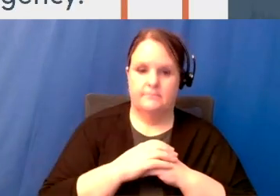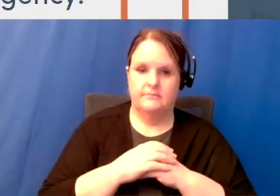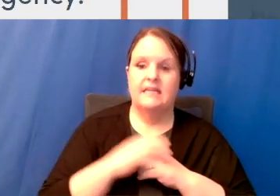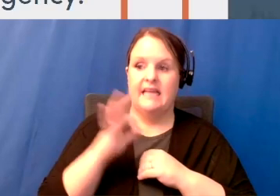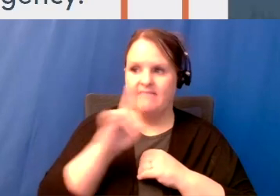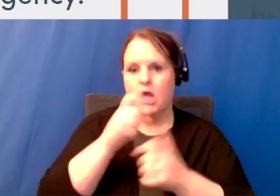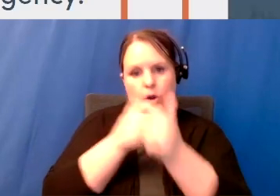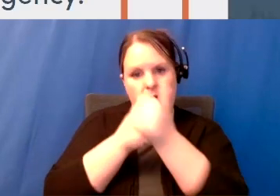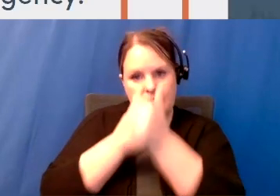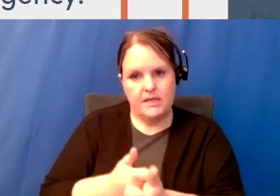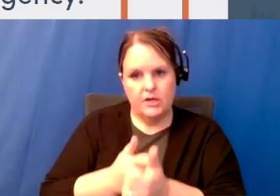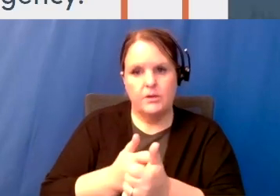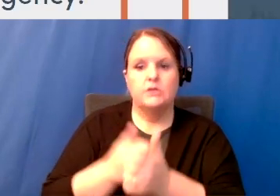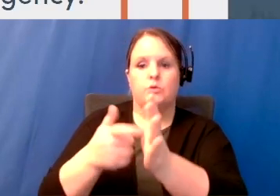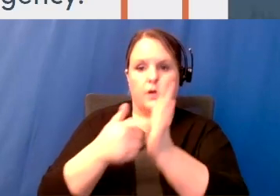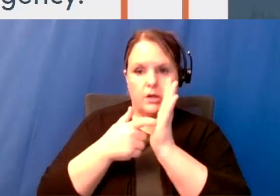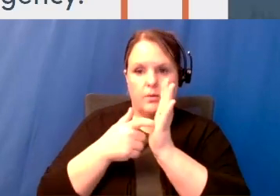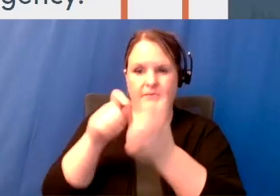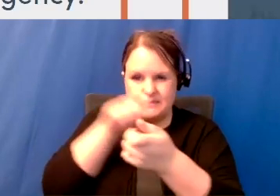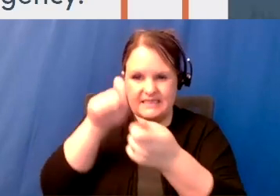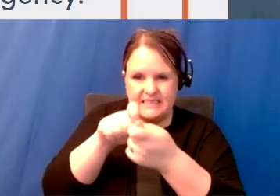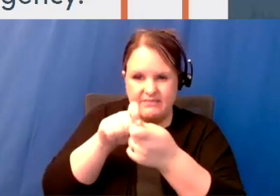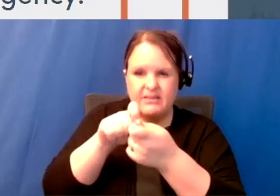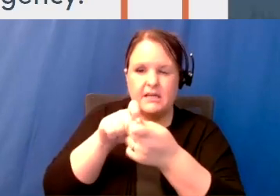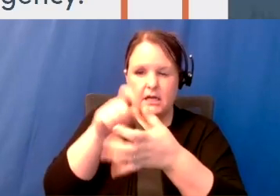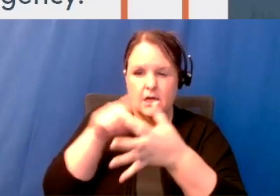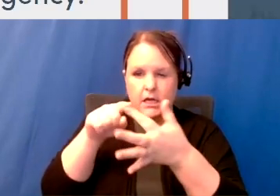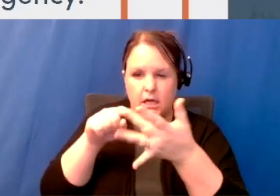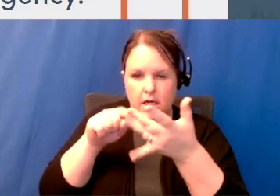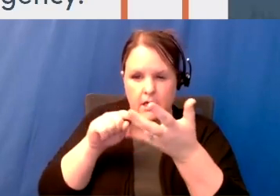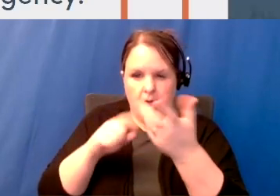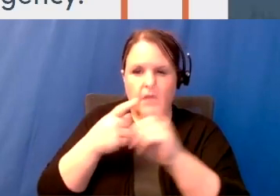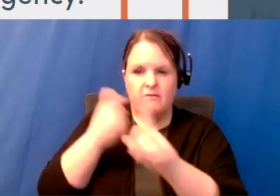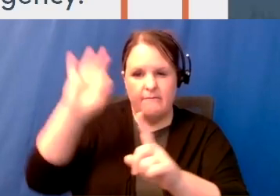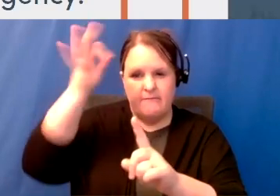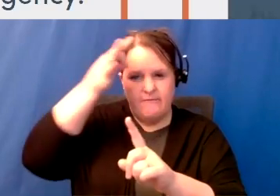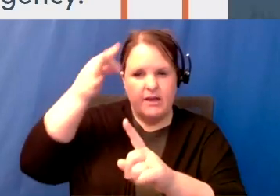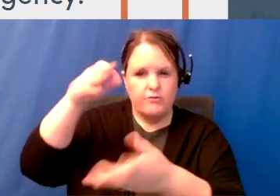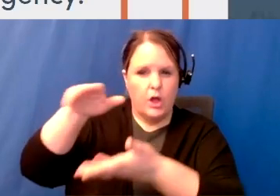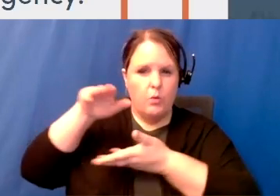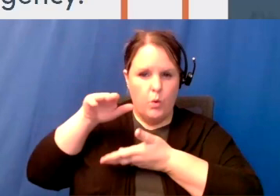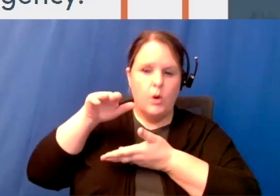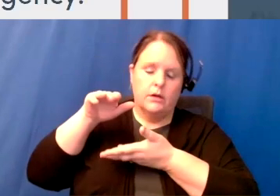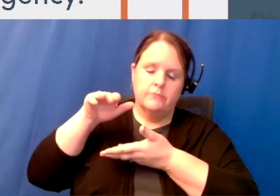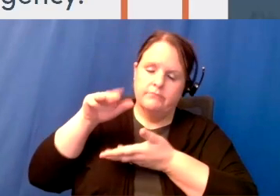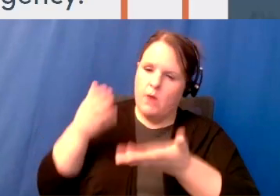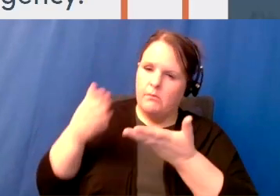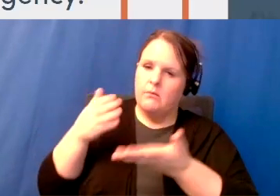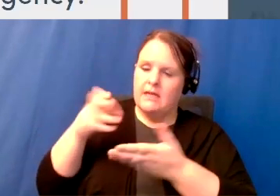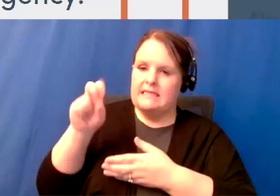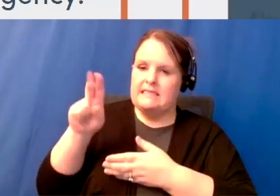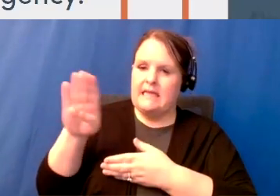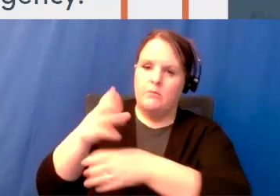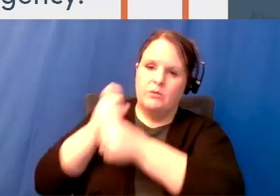adhering to the requirements specified in the federal award, odds are they are a subrecipient, right? Because